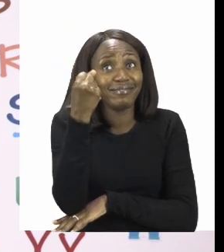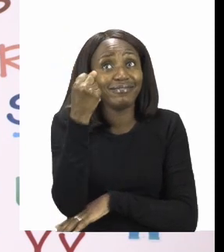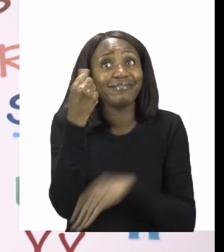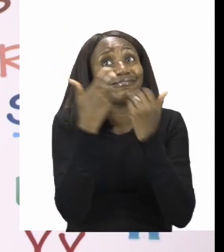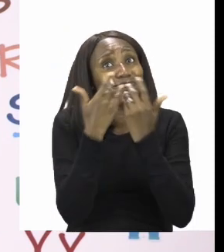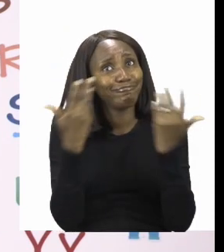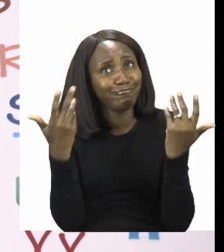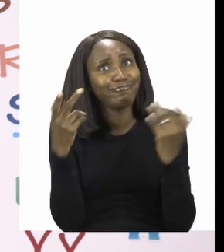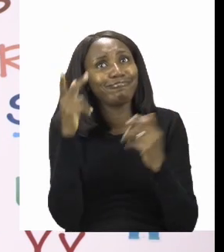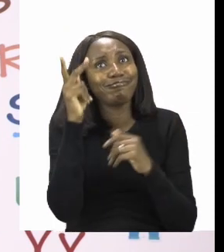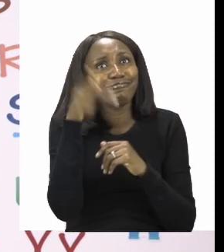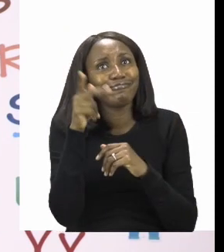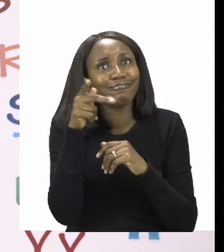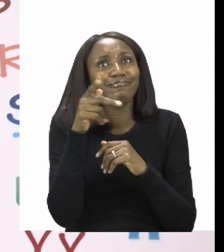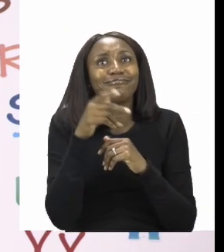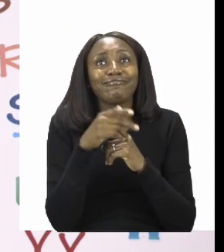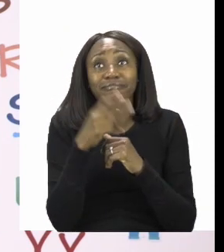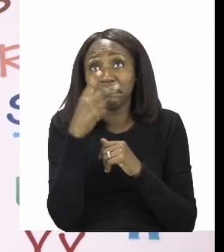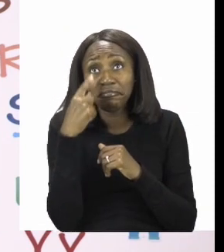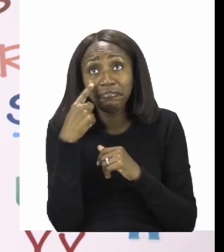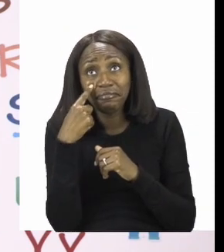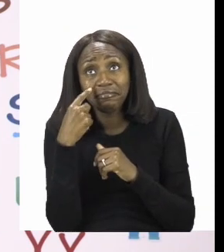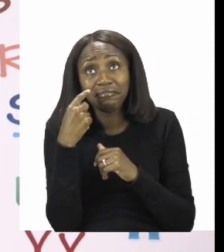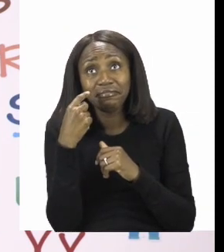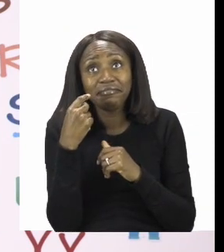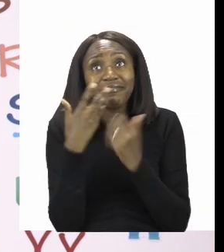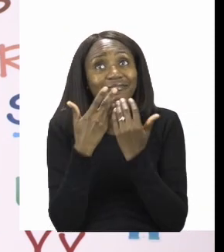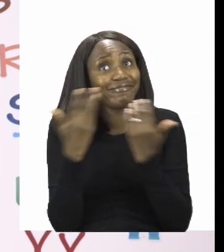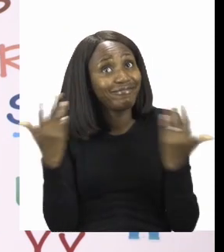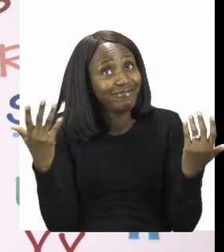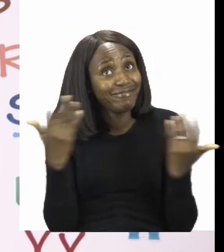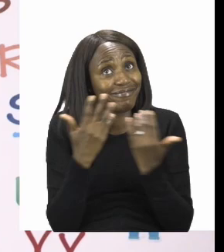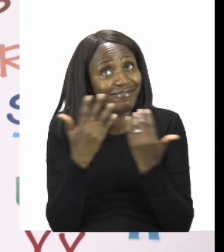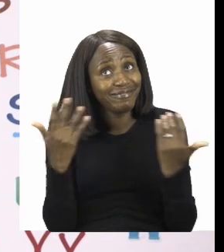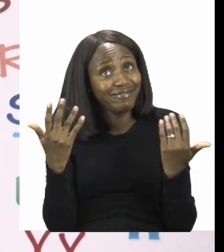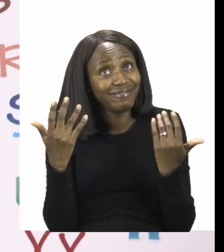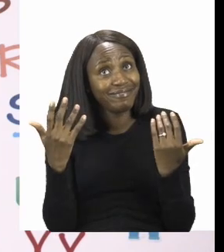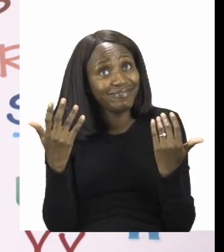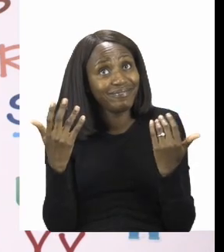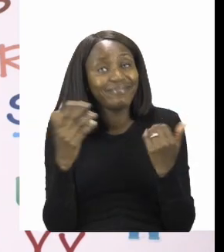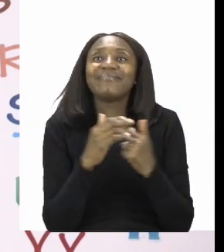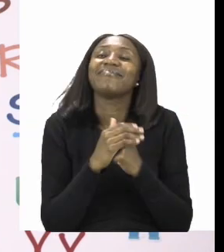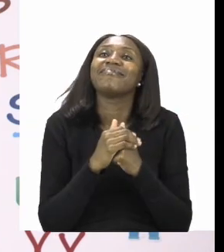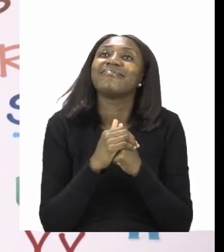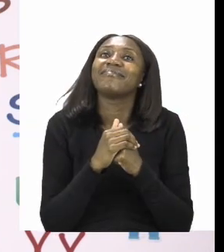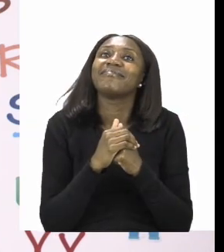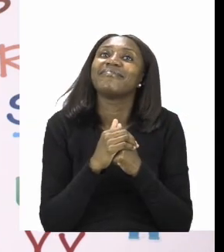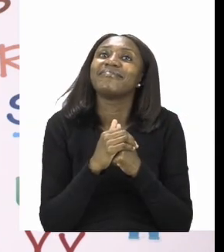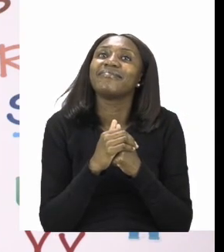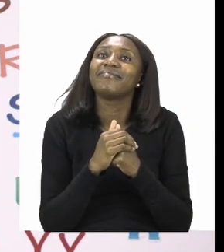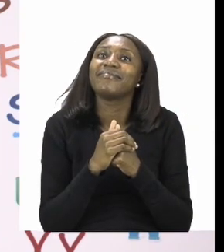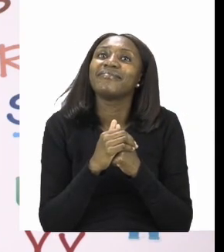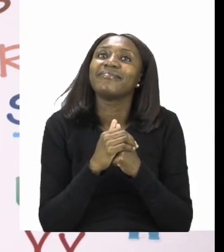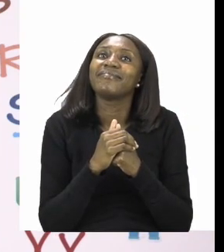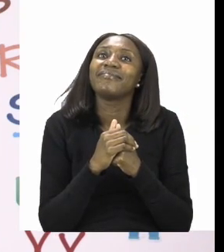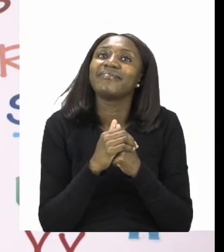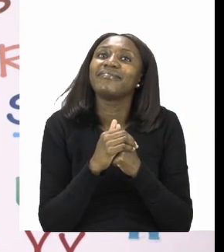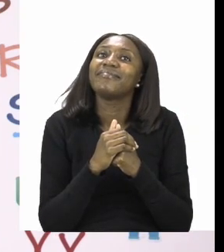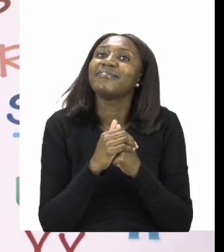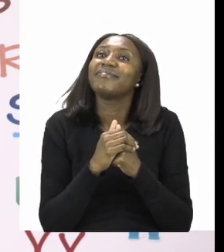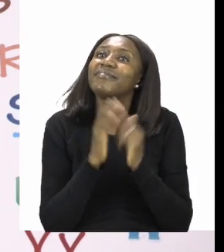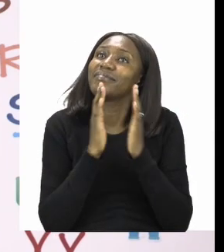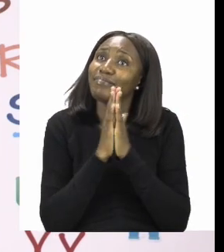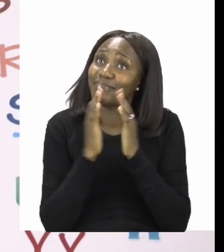as well. You can see that it is part of our colors. So, boys and girls,